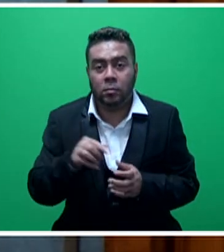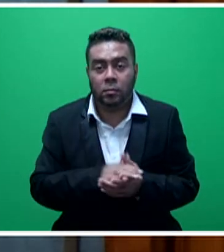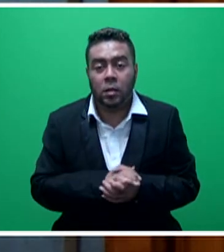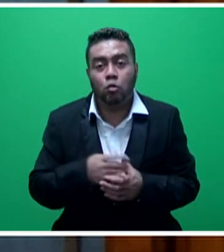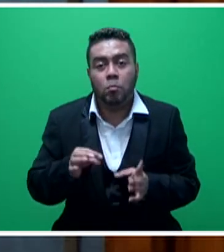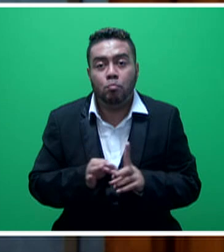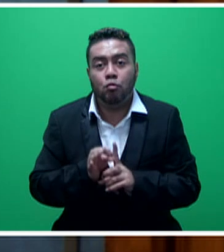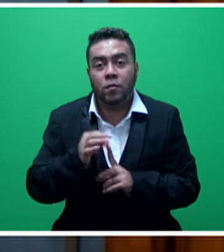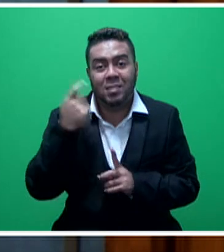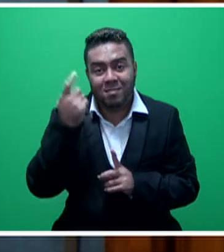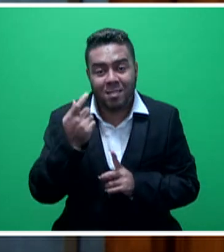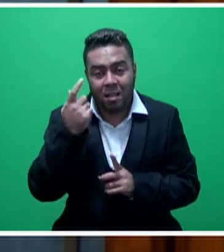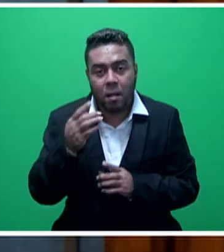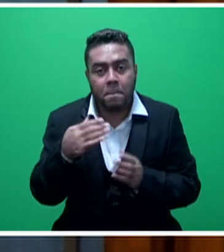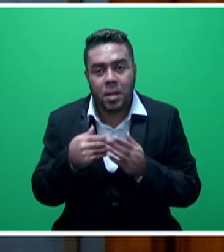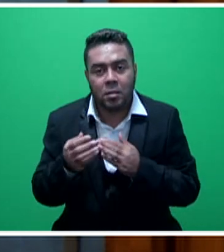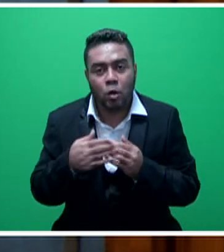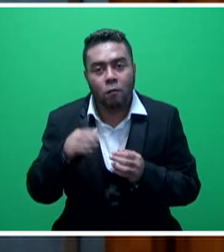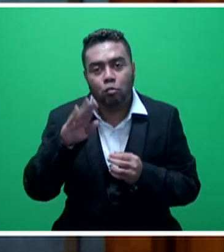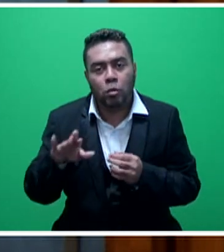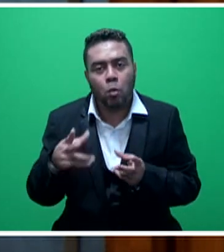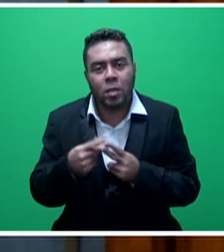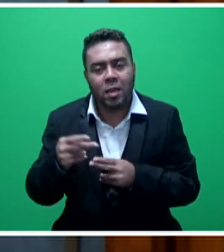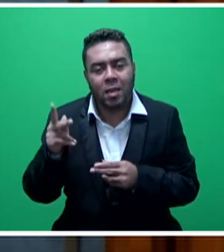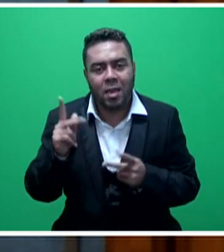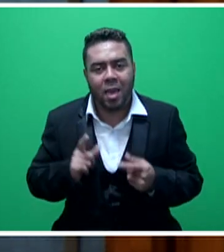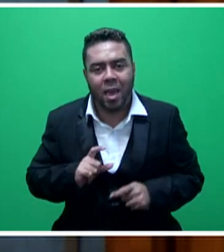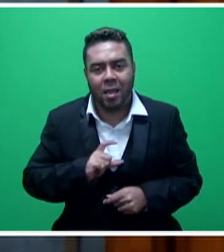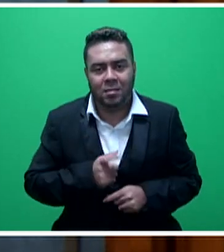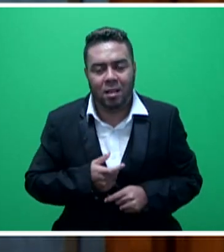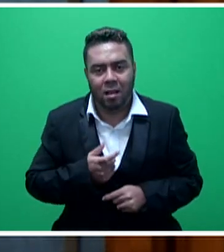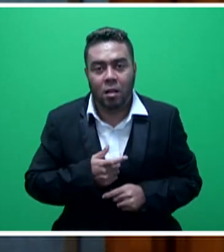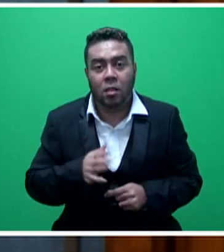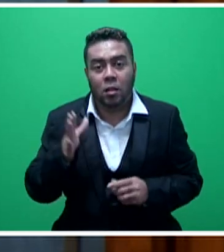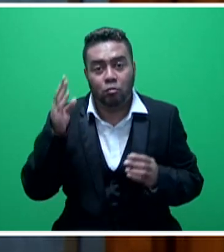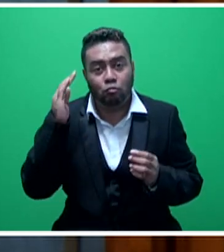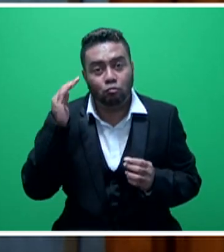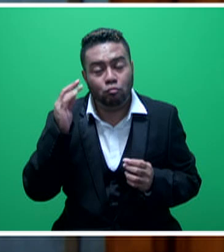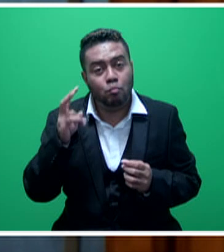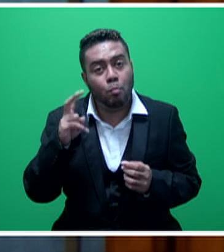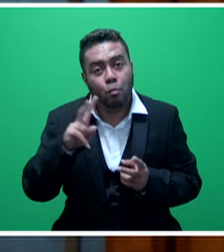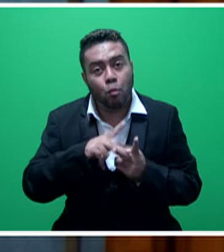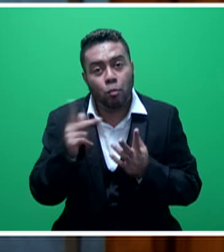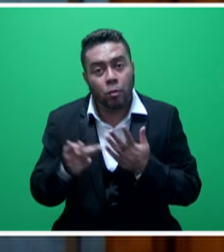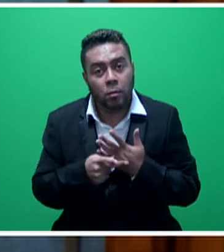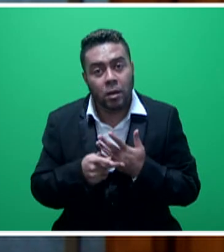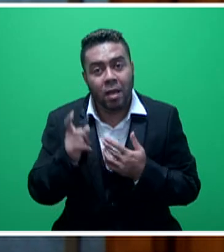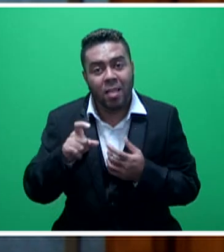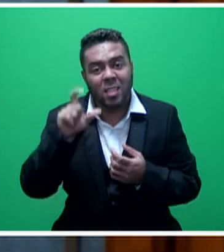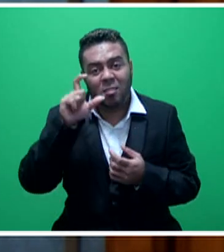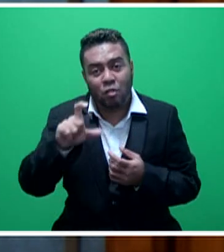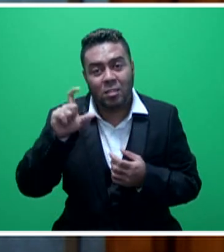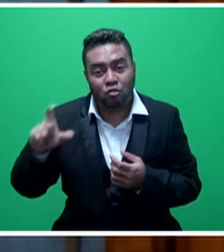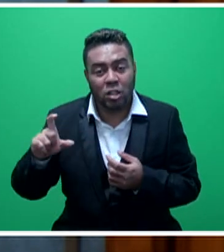care and management of children with cancer. The twinning program between CWM and the Christchurch General